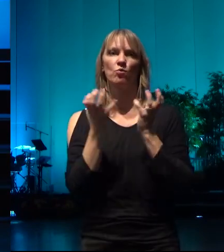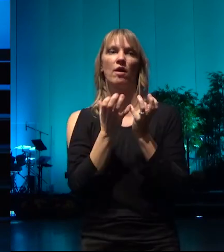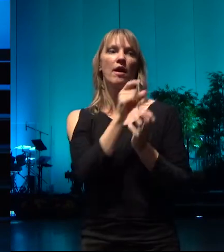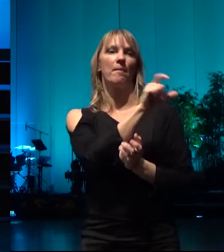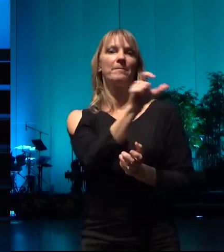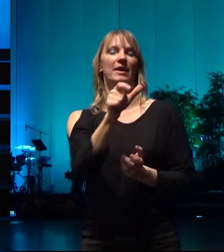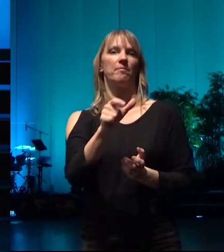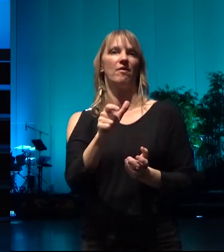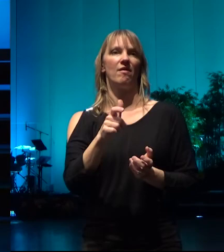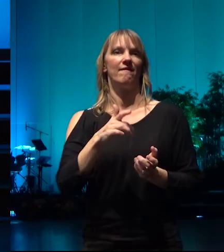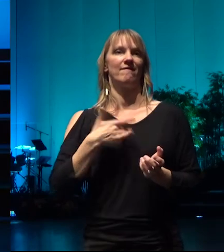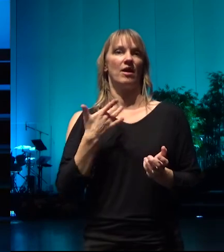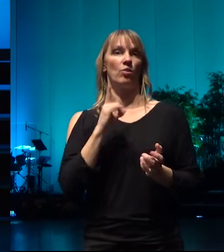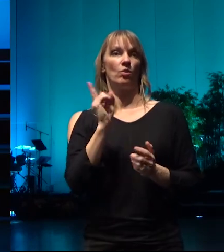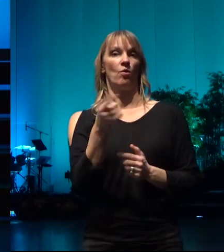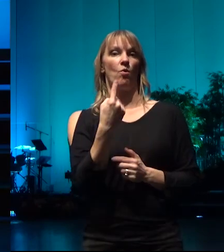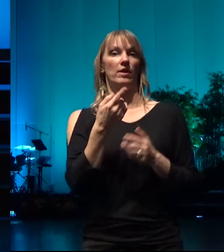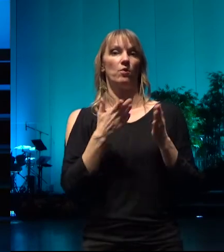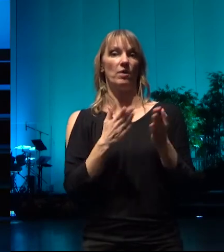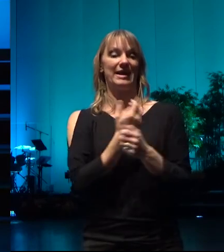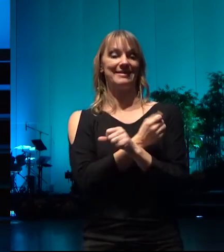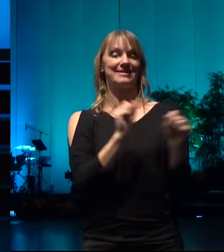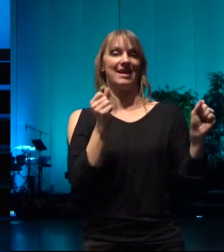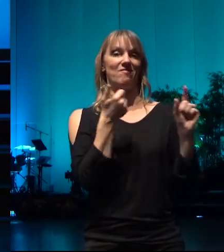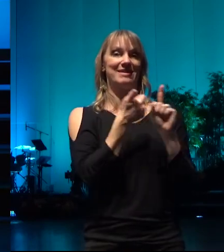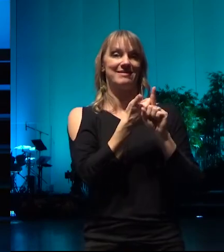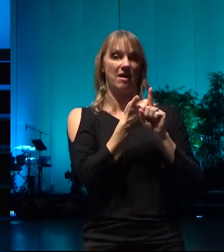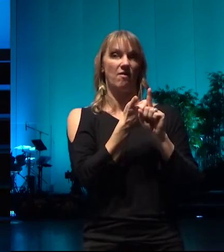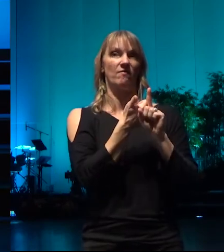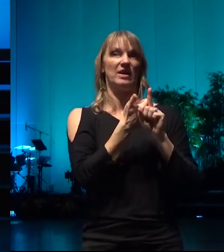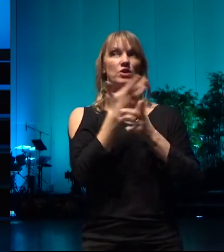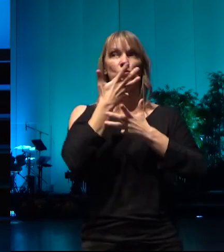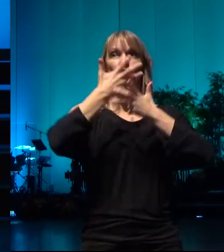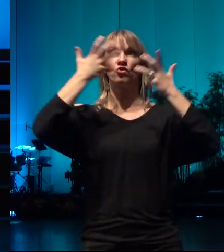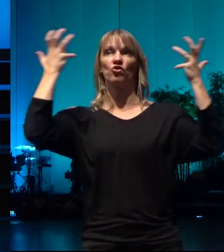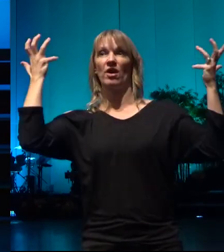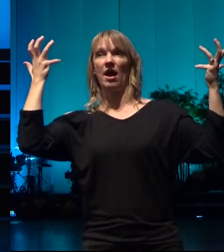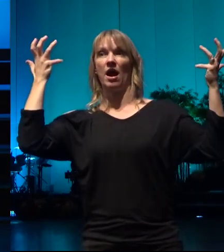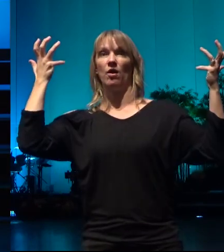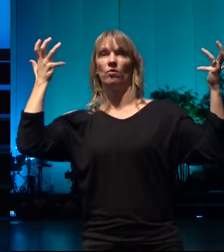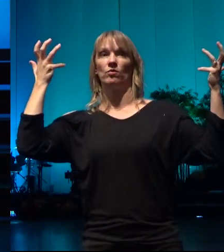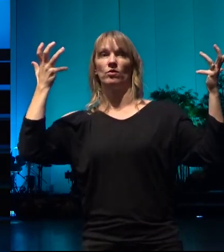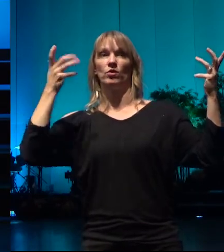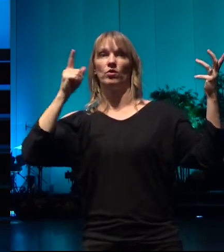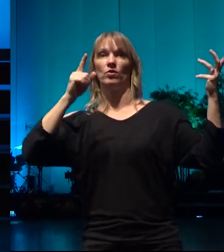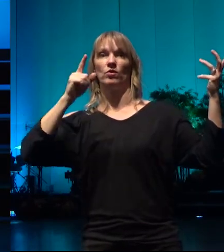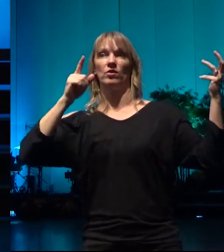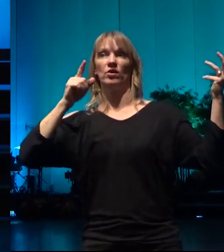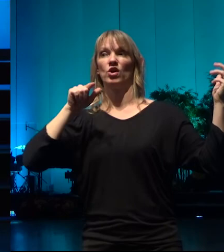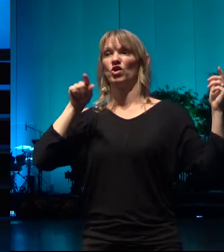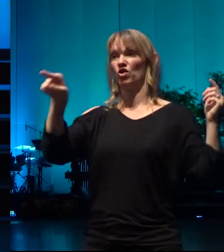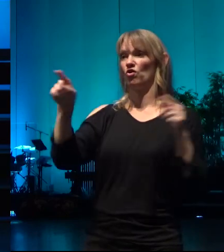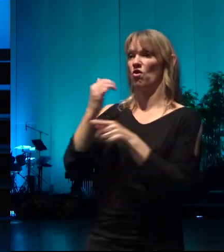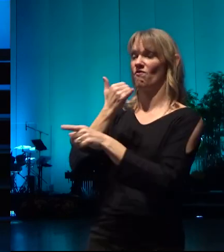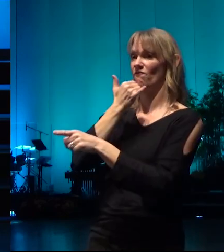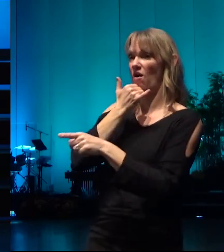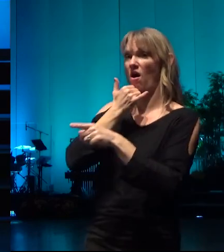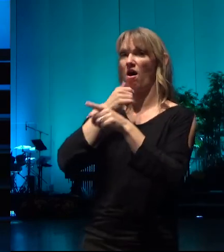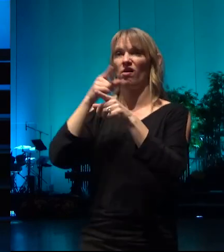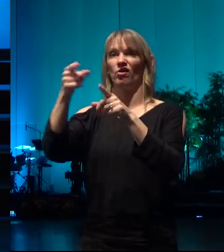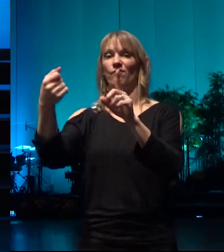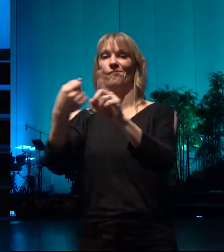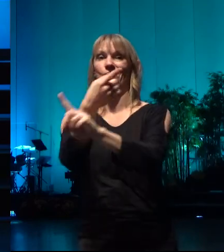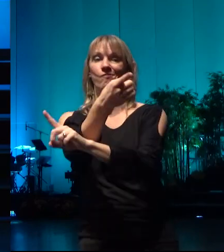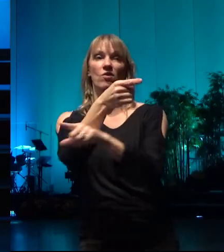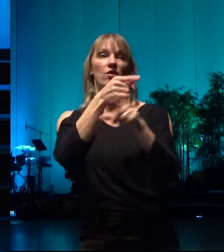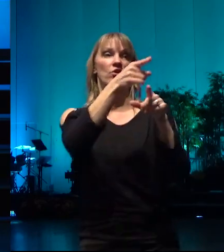people feel that the only way we can save ourselves is to shout out loudly to each other where you're off track and